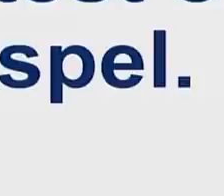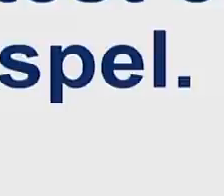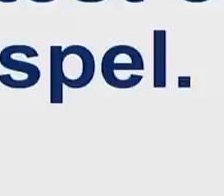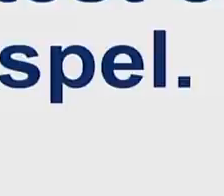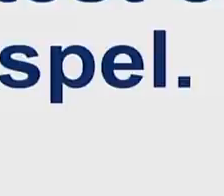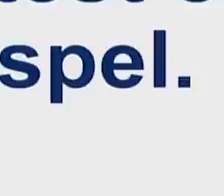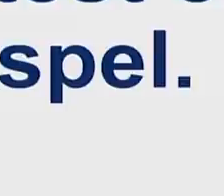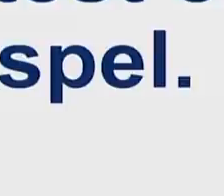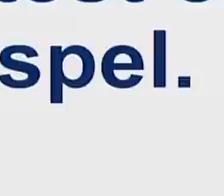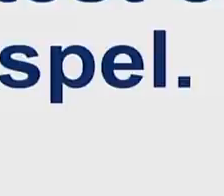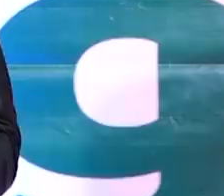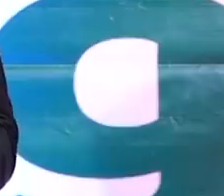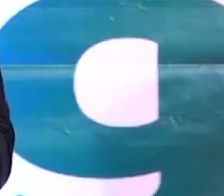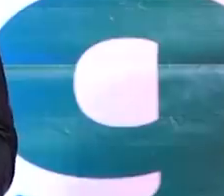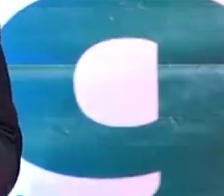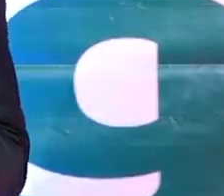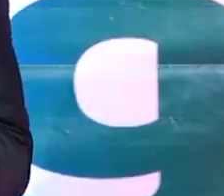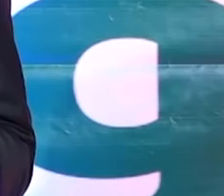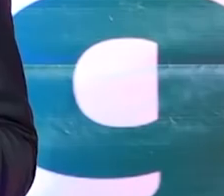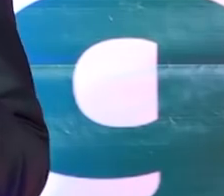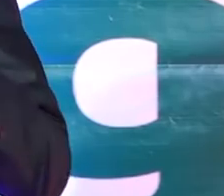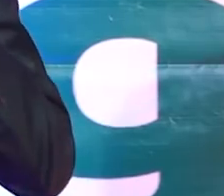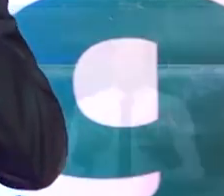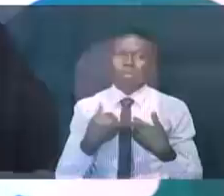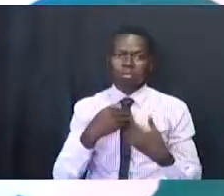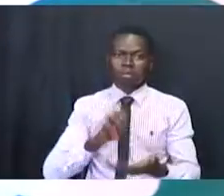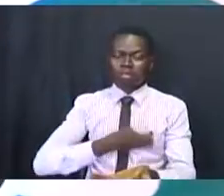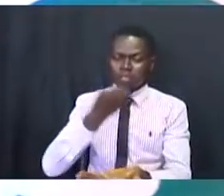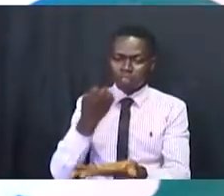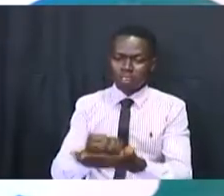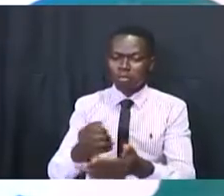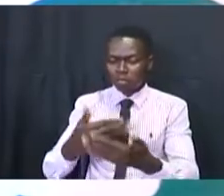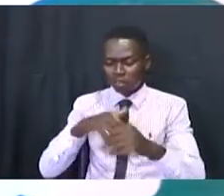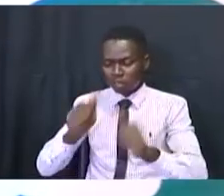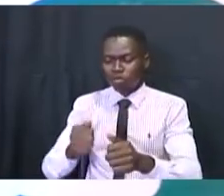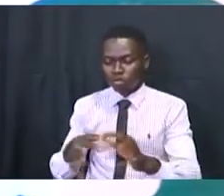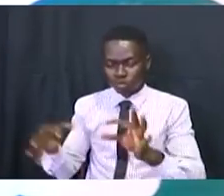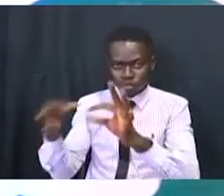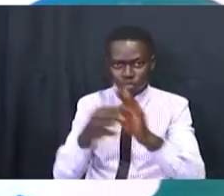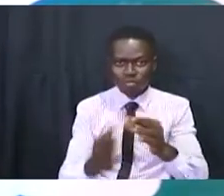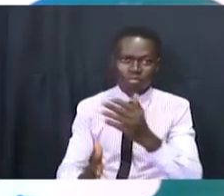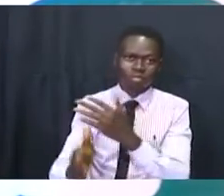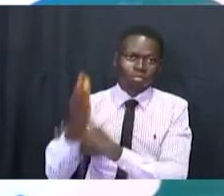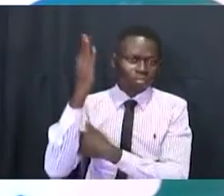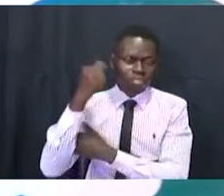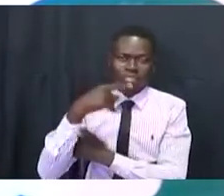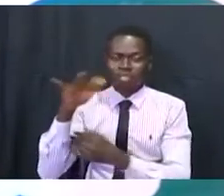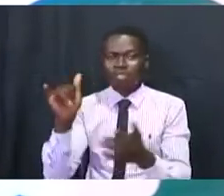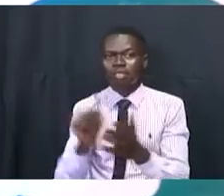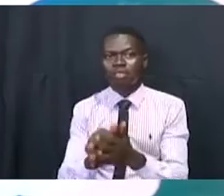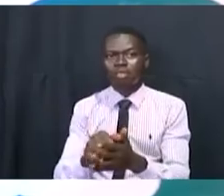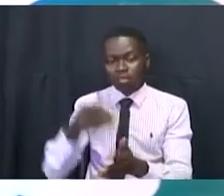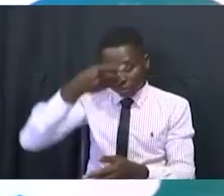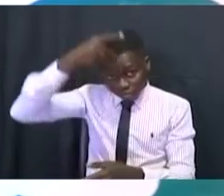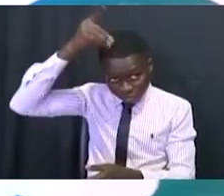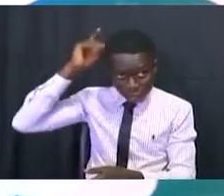test you and then get some evidence before they come and join your God. Why am I saying this? See, Daniel